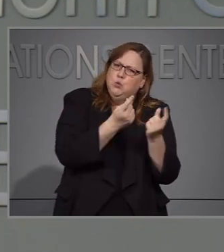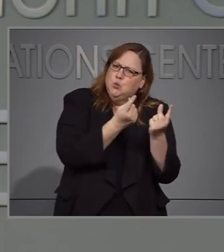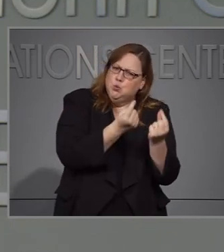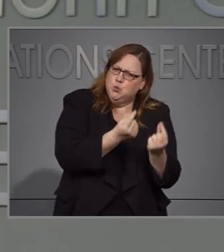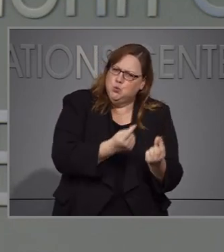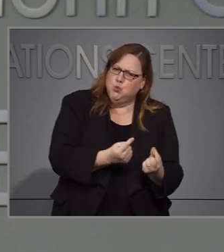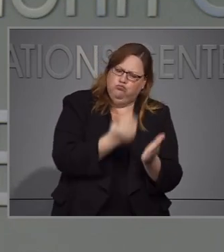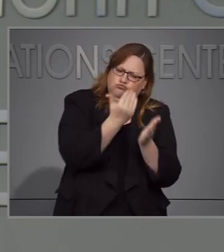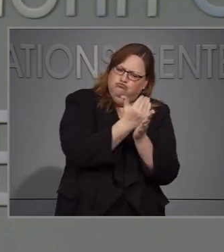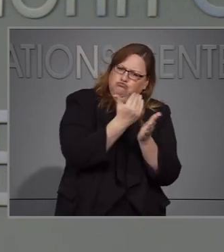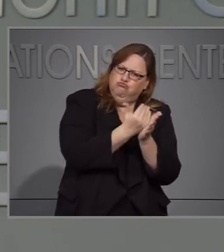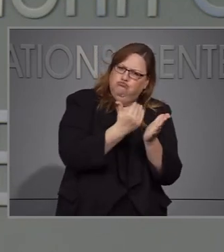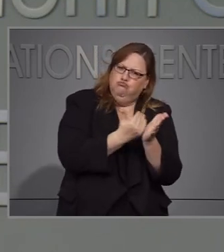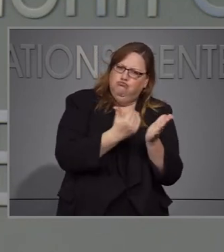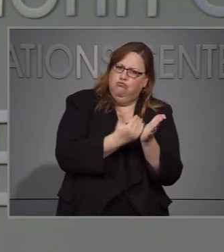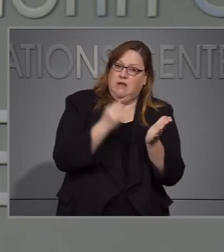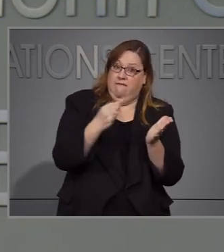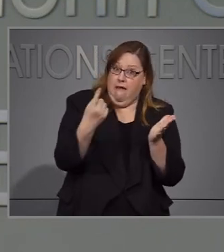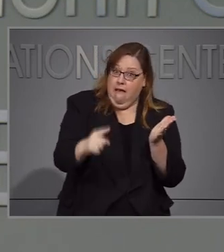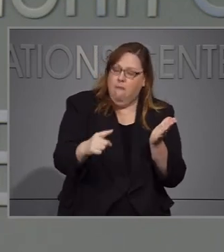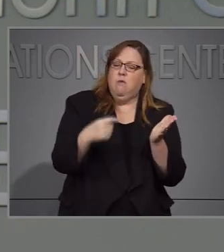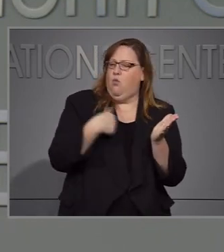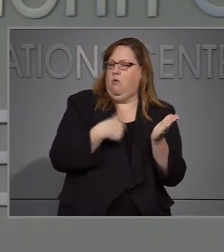I'll let Dr. Cohen address that.